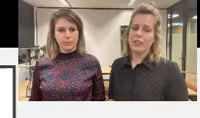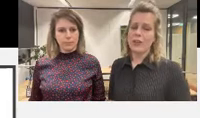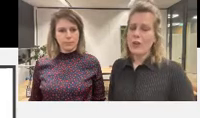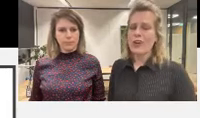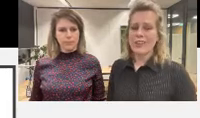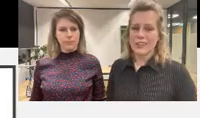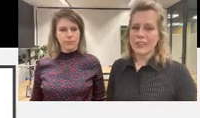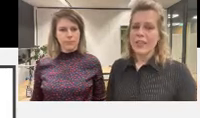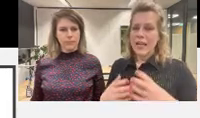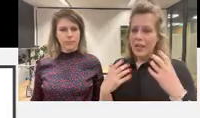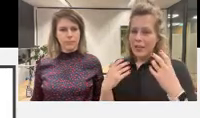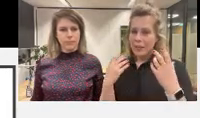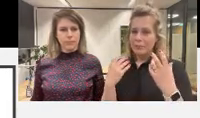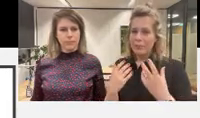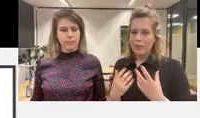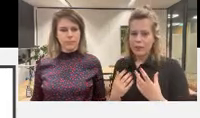54.9% no longer